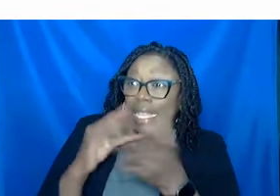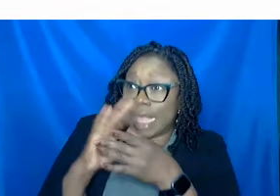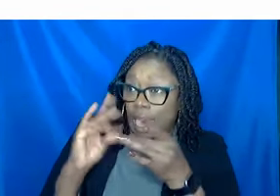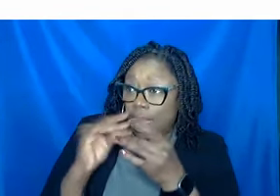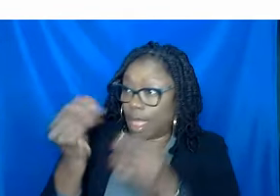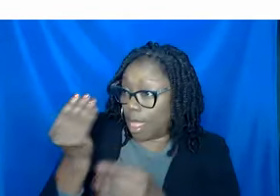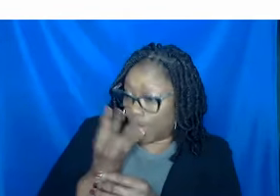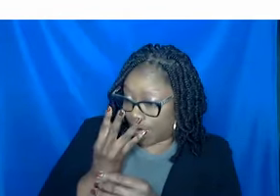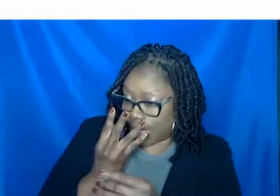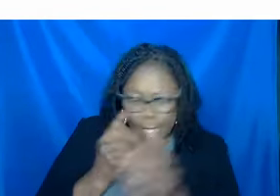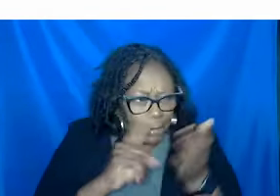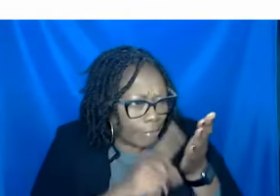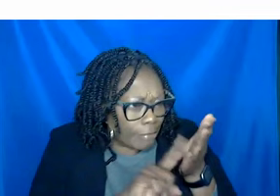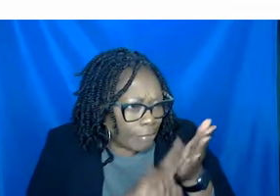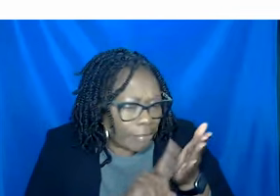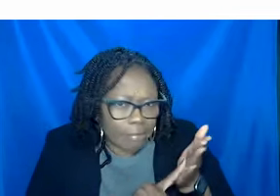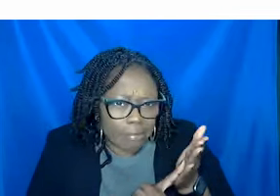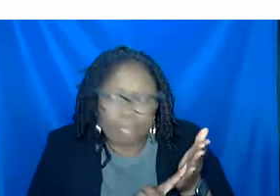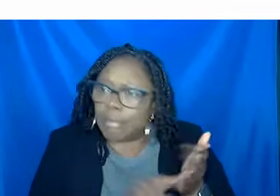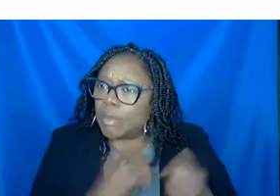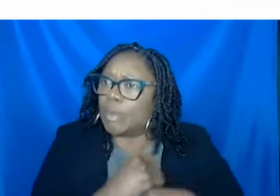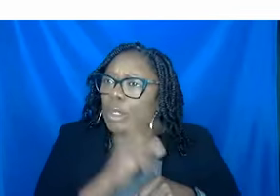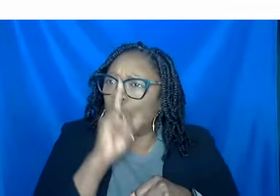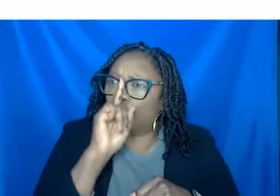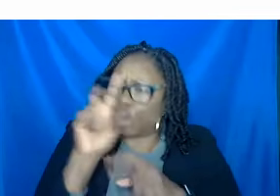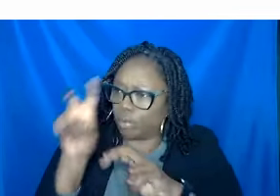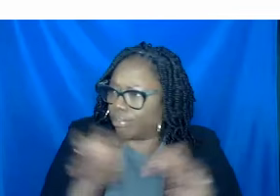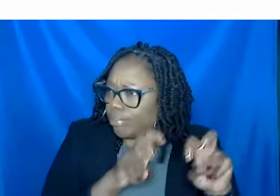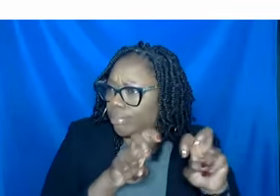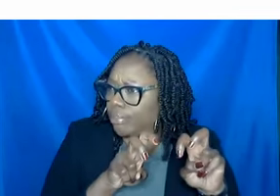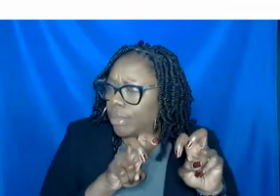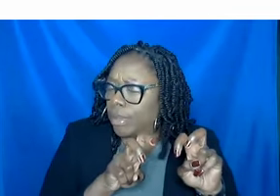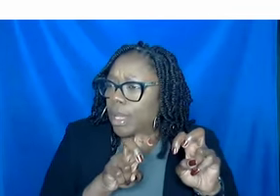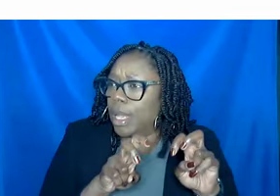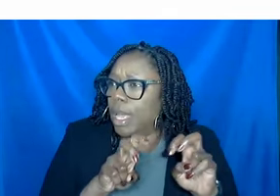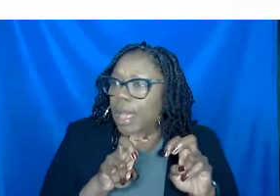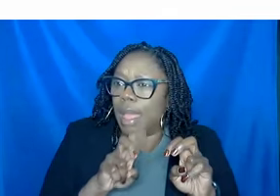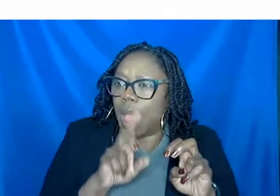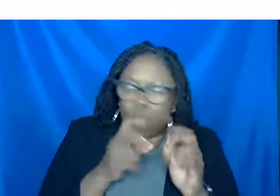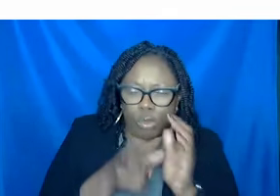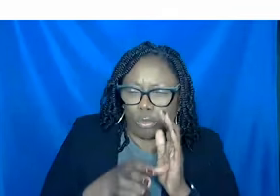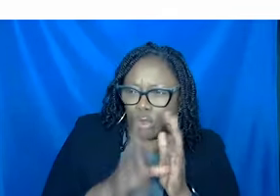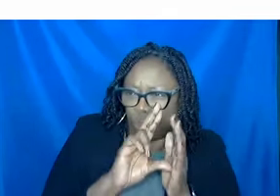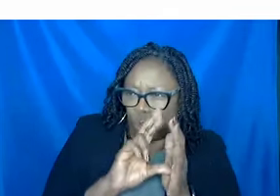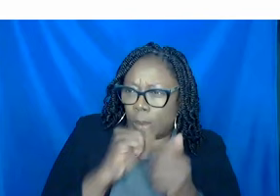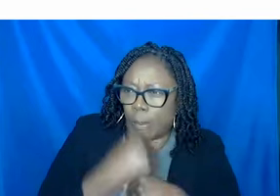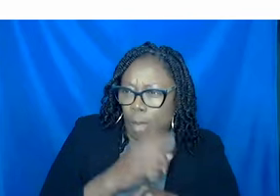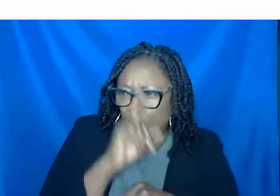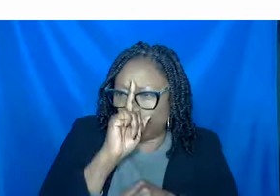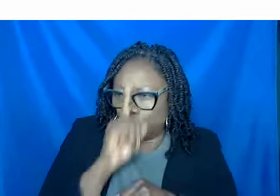to make sure. I was doing automatic transcription, but also I reviewed the data to make sure I